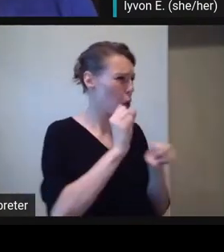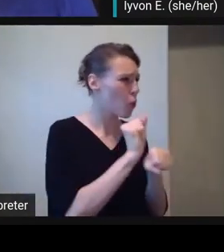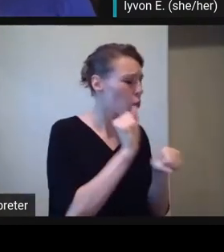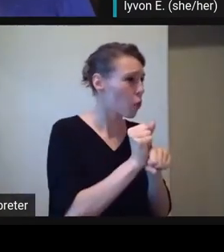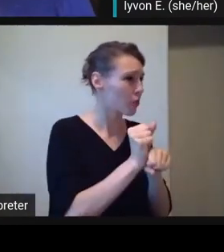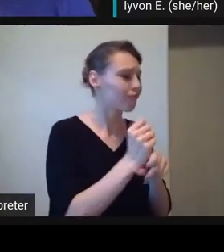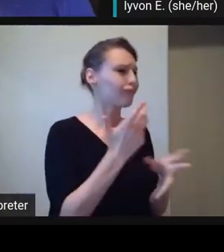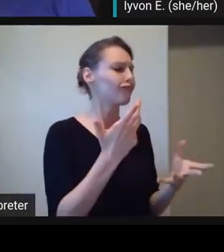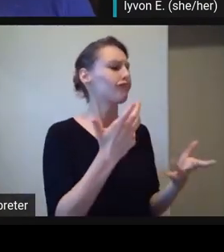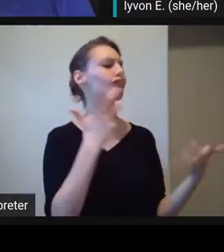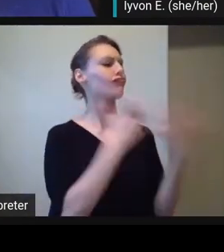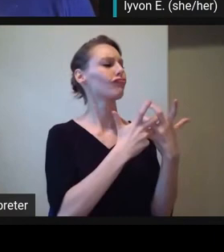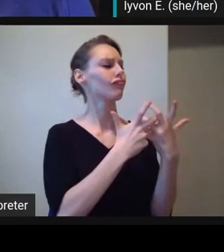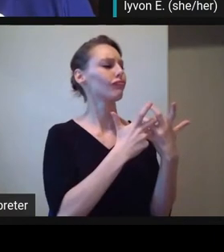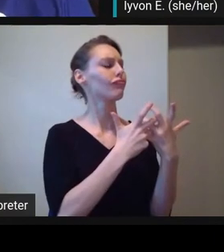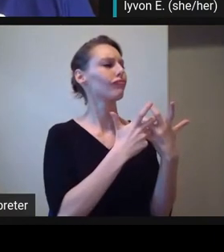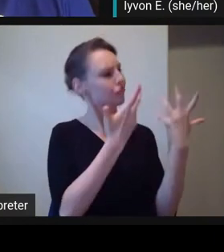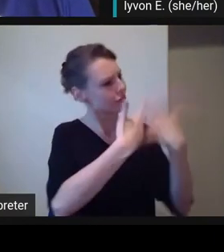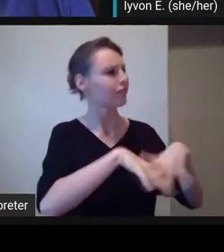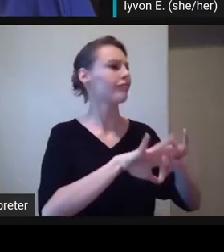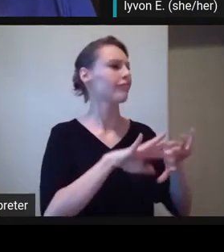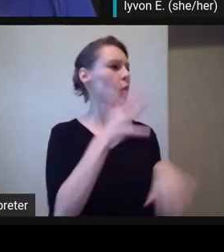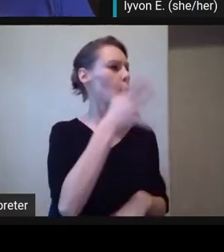right, we're going to be down. We're going to do this.